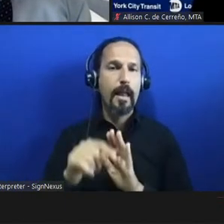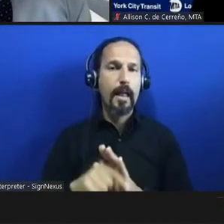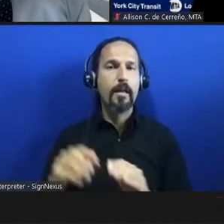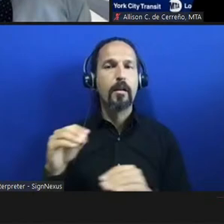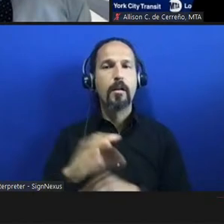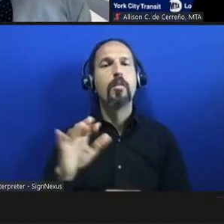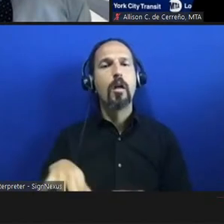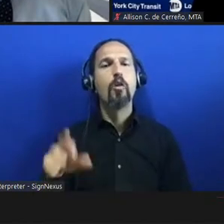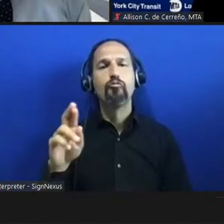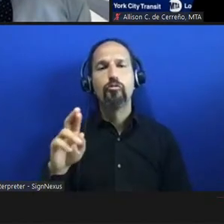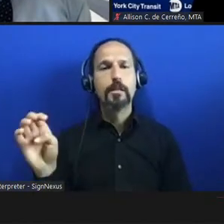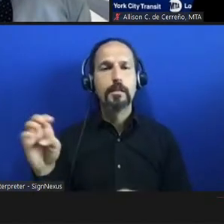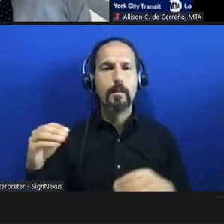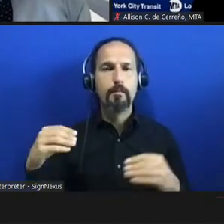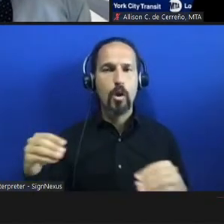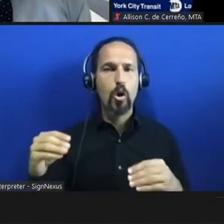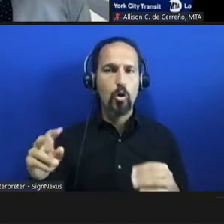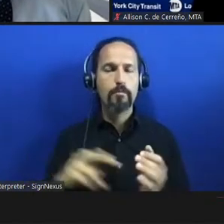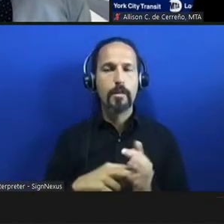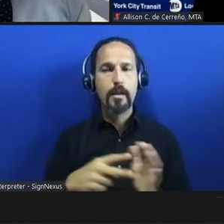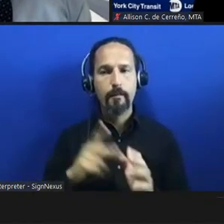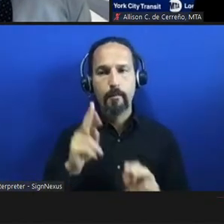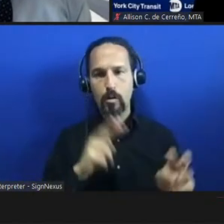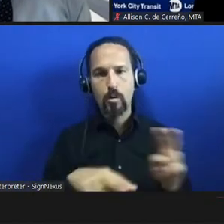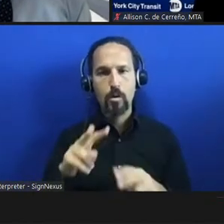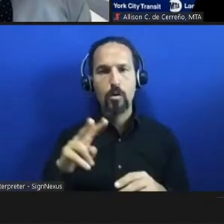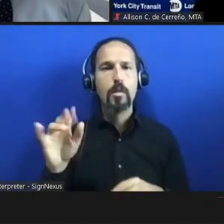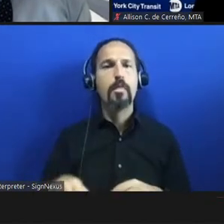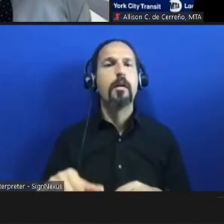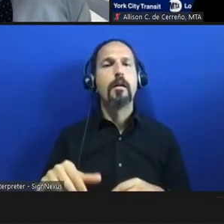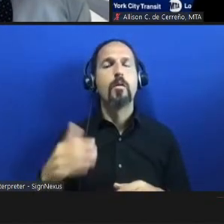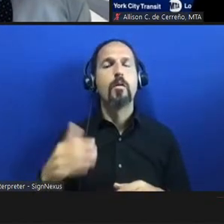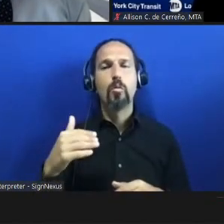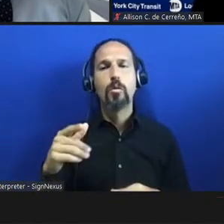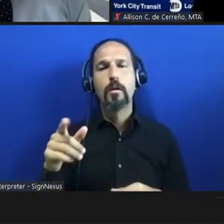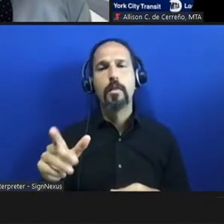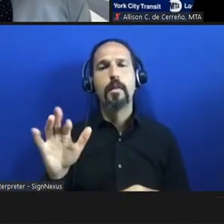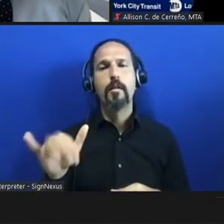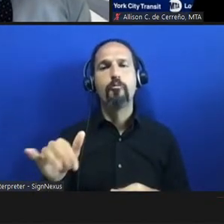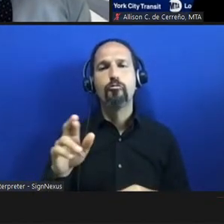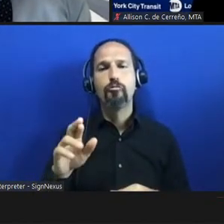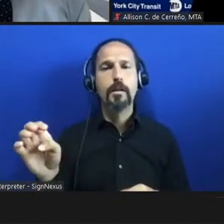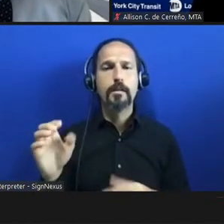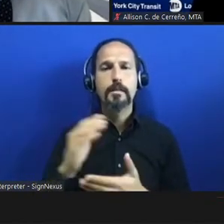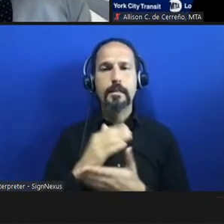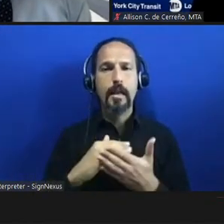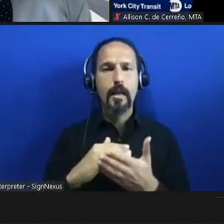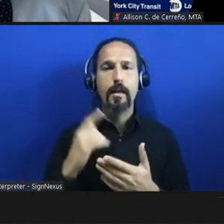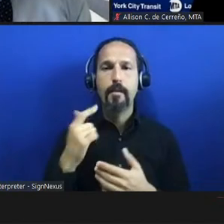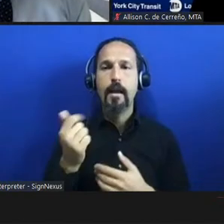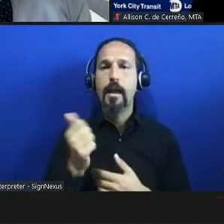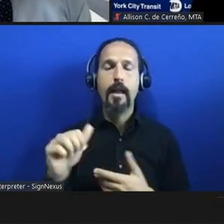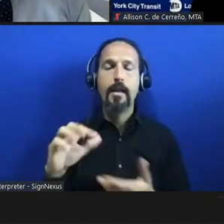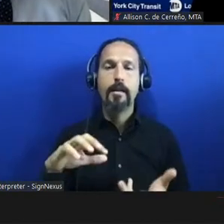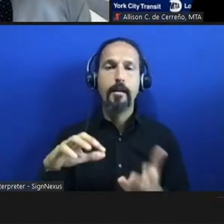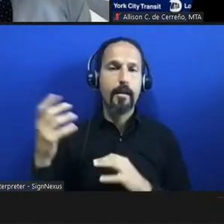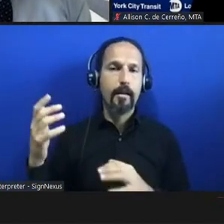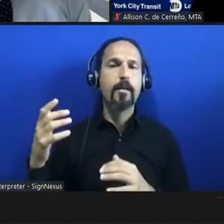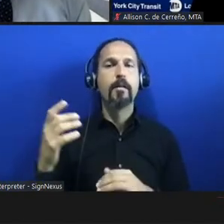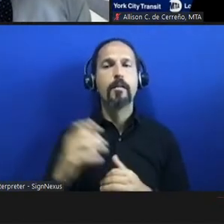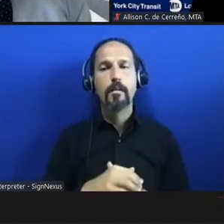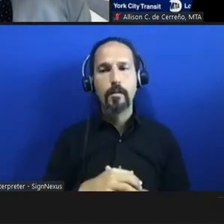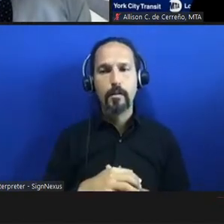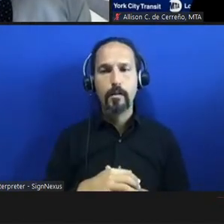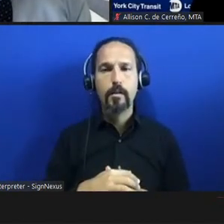the real estate market this warrants further review as New York's crown jewels Its Real Estate sector and any short sightedness here may prove detrimental